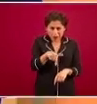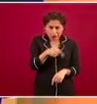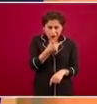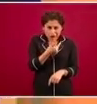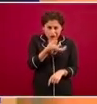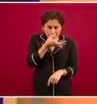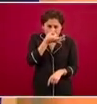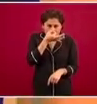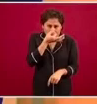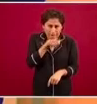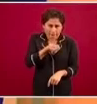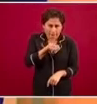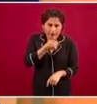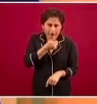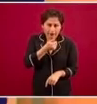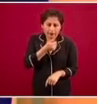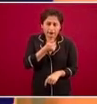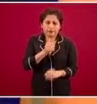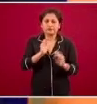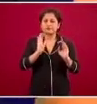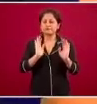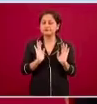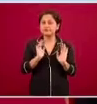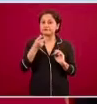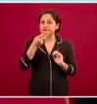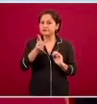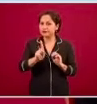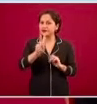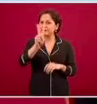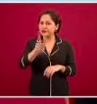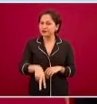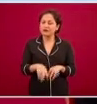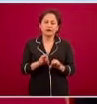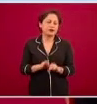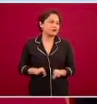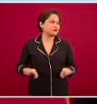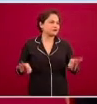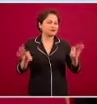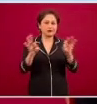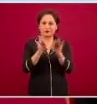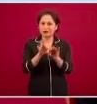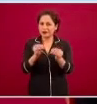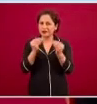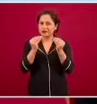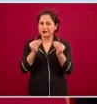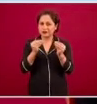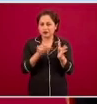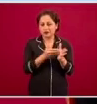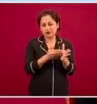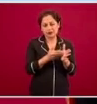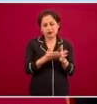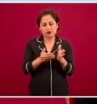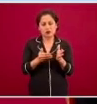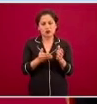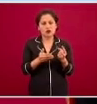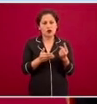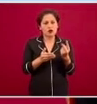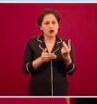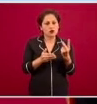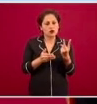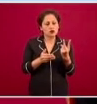thousands or tens of thousands of cases. So you could think that wasn't that important, but no, it